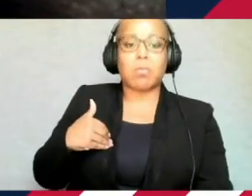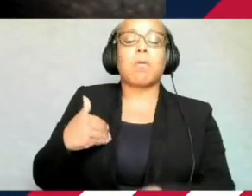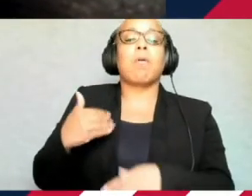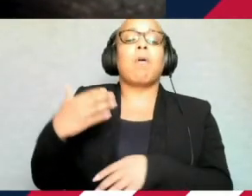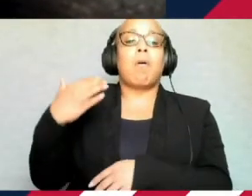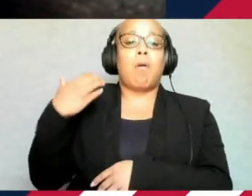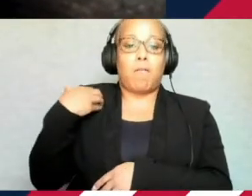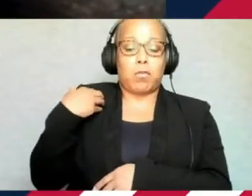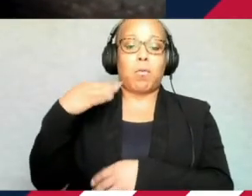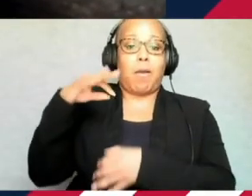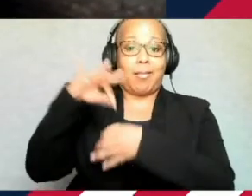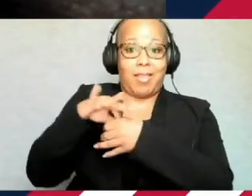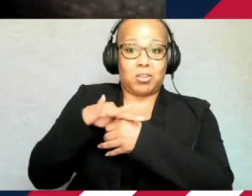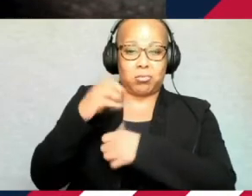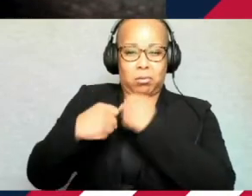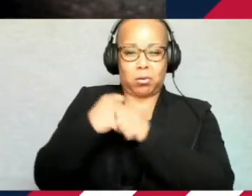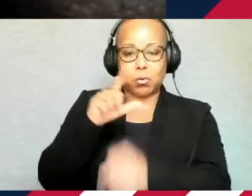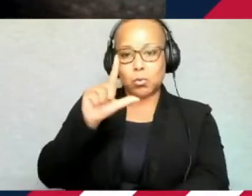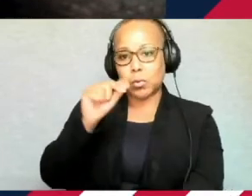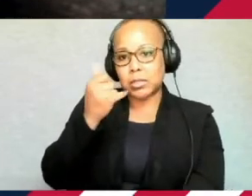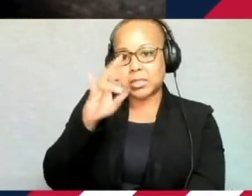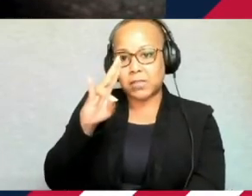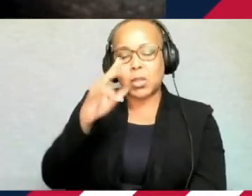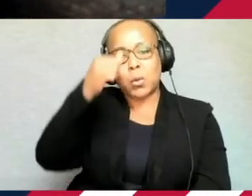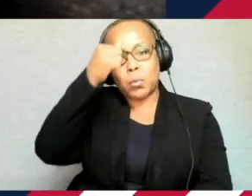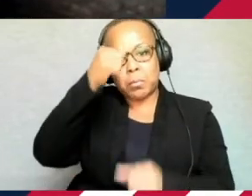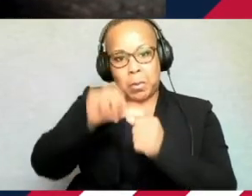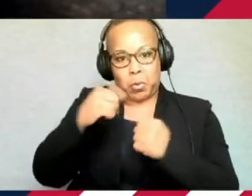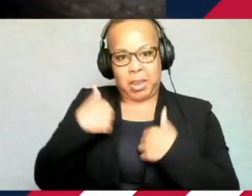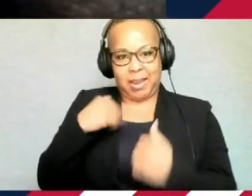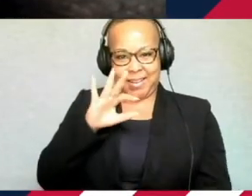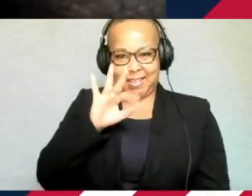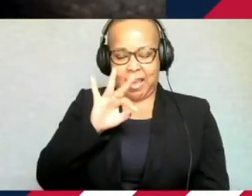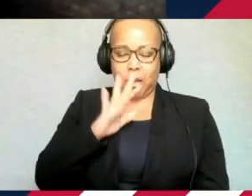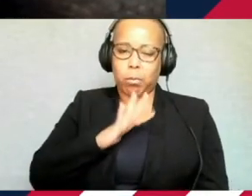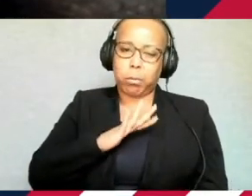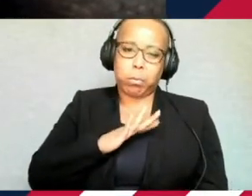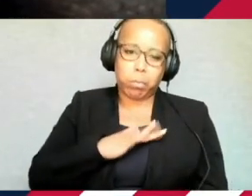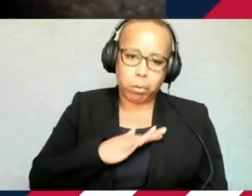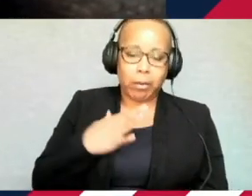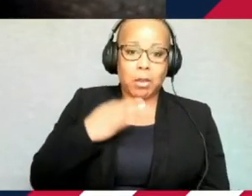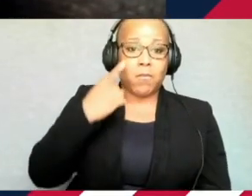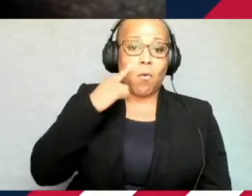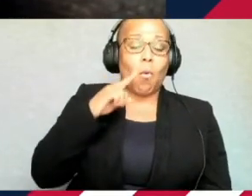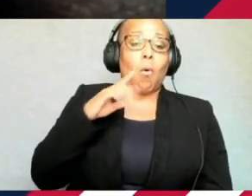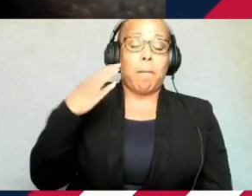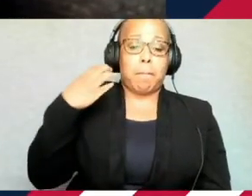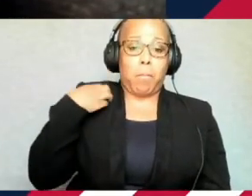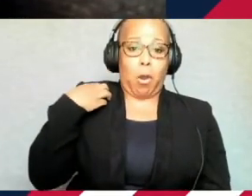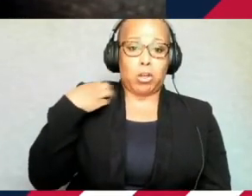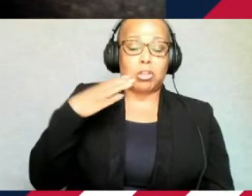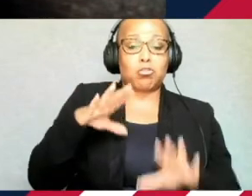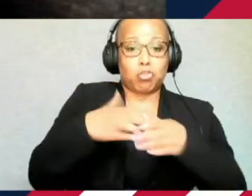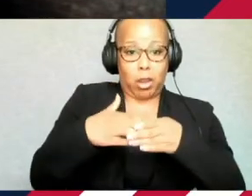in 2017 remembers that we had 9 great candidates for party chair, and that nearly